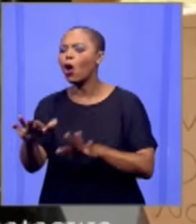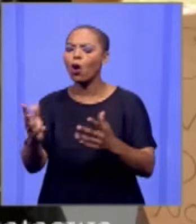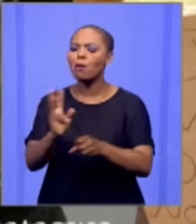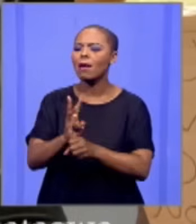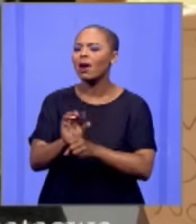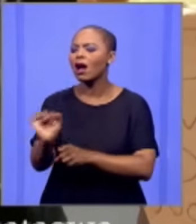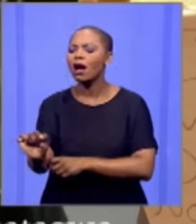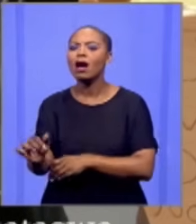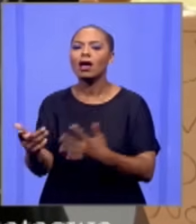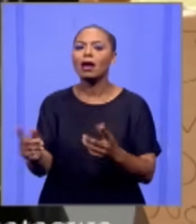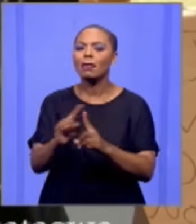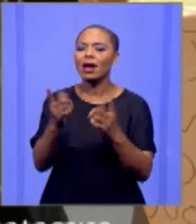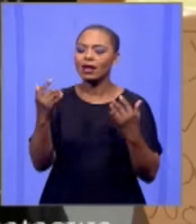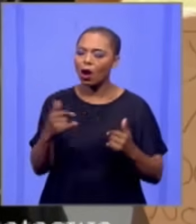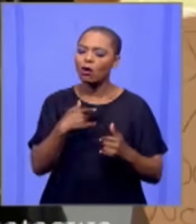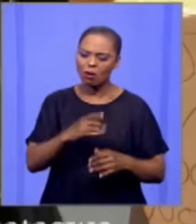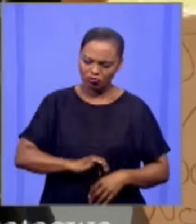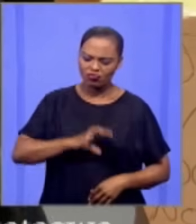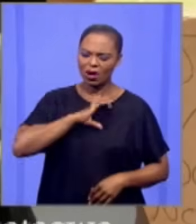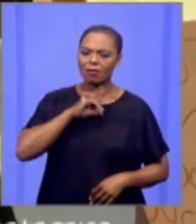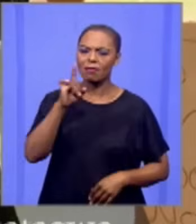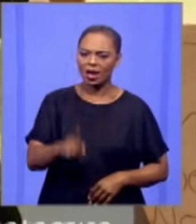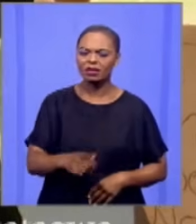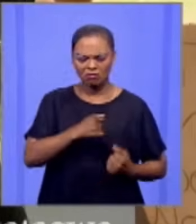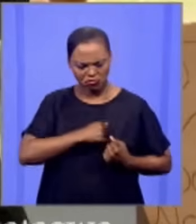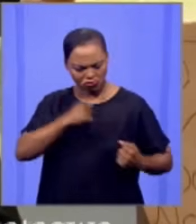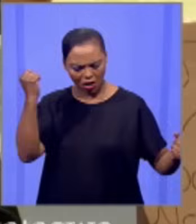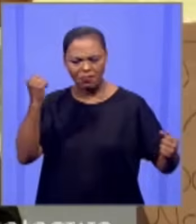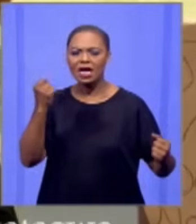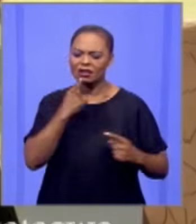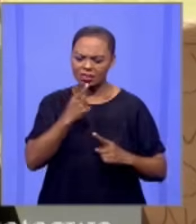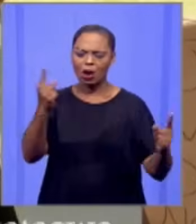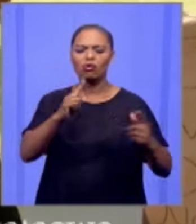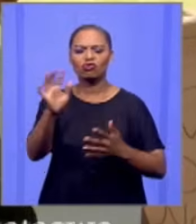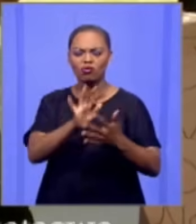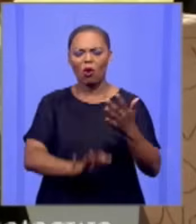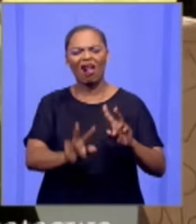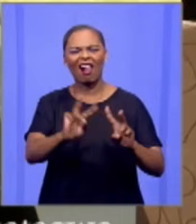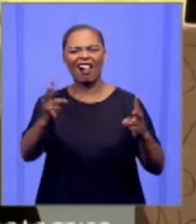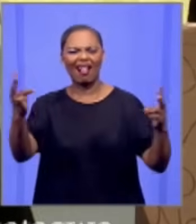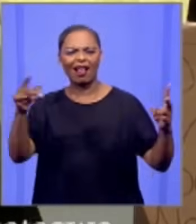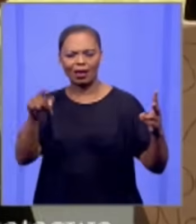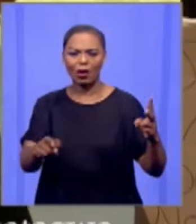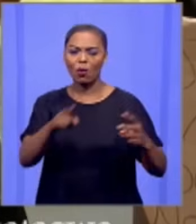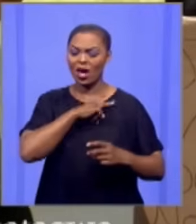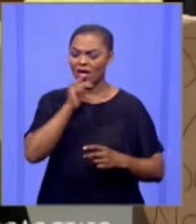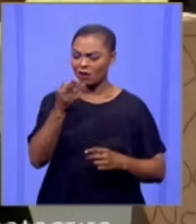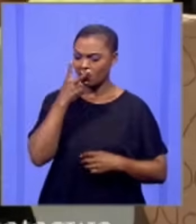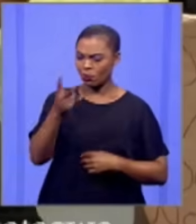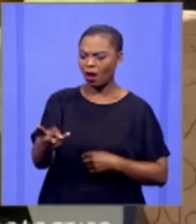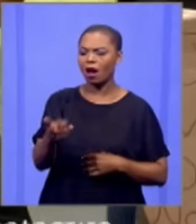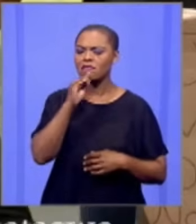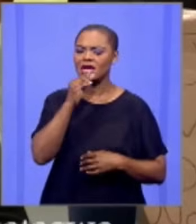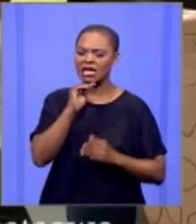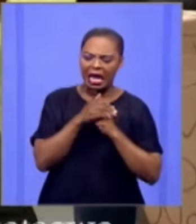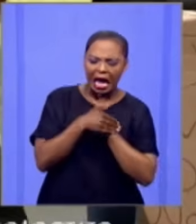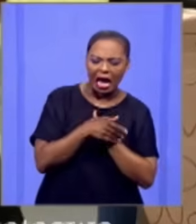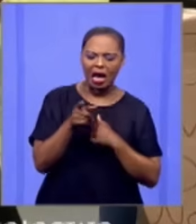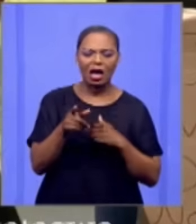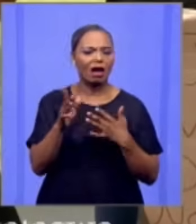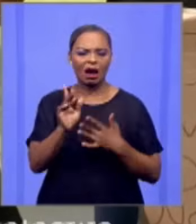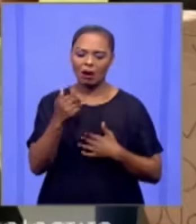bravery re batla ho encourage hobane e tla sireletsa bana ba rona hore trauma tse ba kopana le tsona ba kgone ho follow tsona because ba tla bona ona le di adults tse safe tse